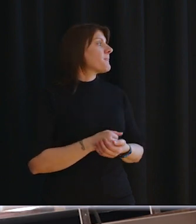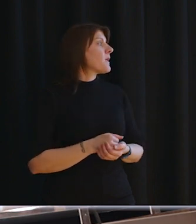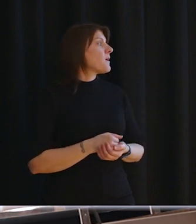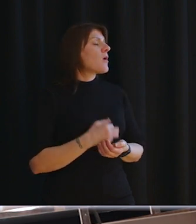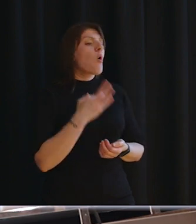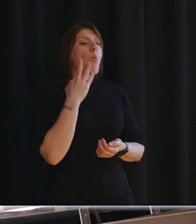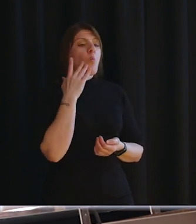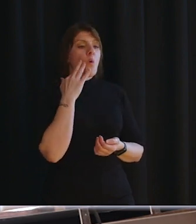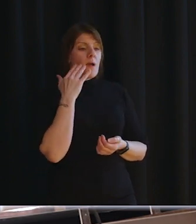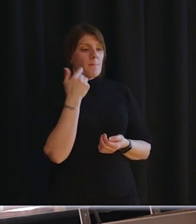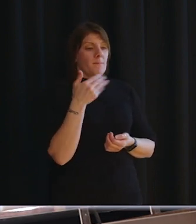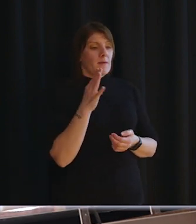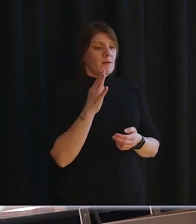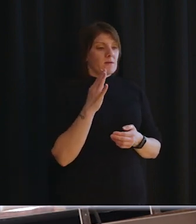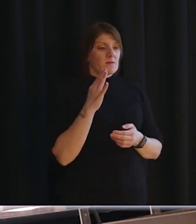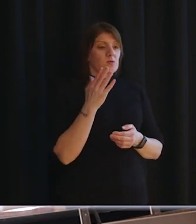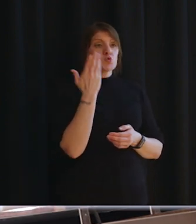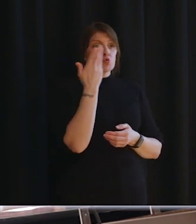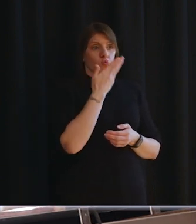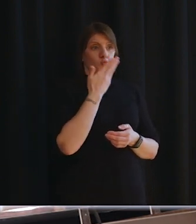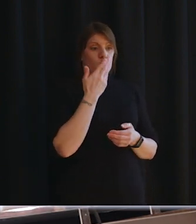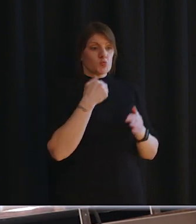when I've gone into schools before,